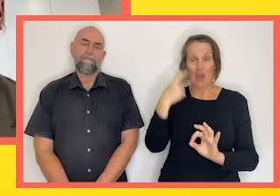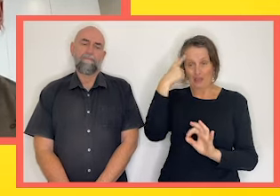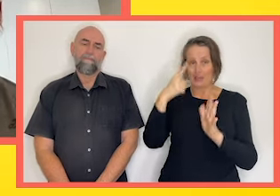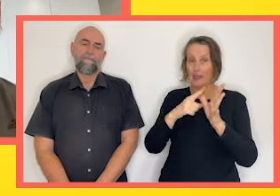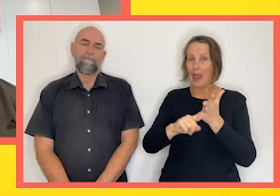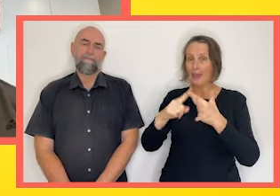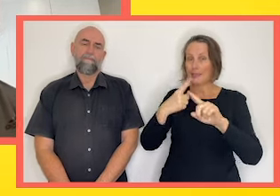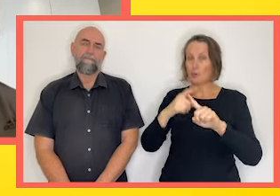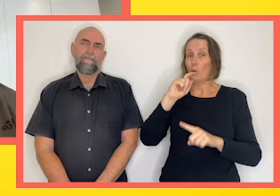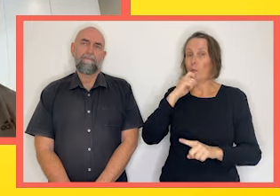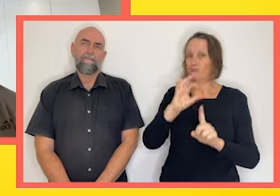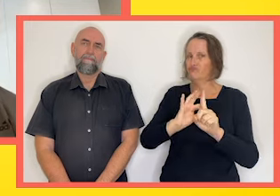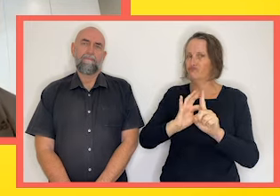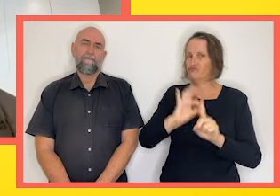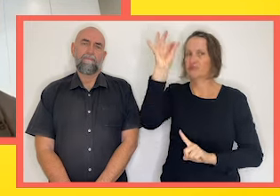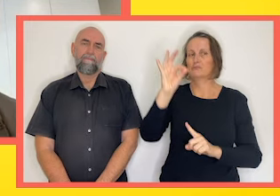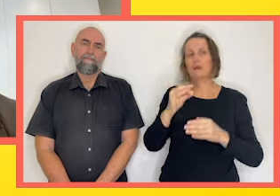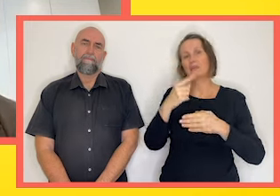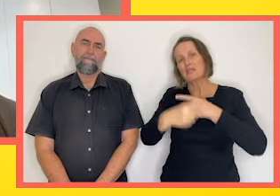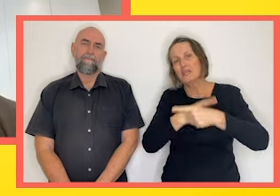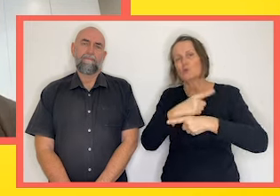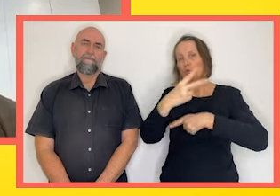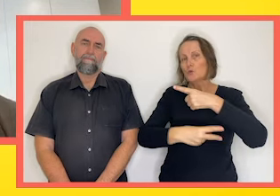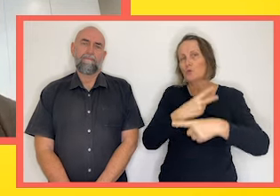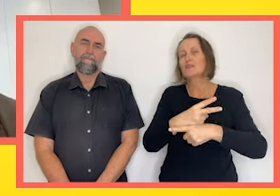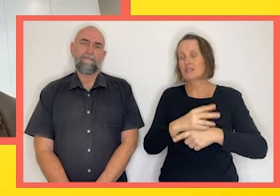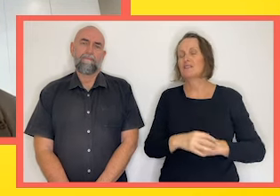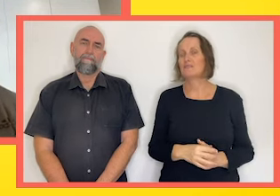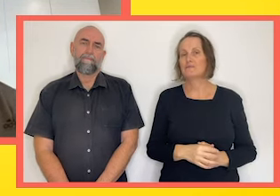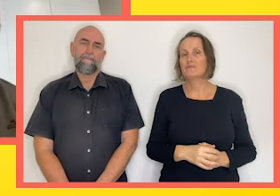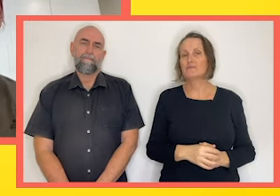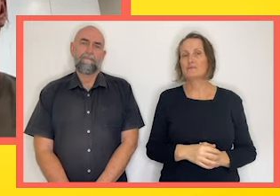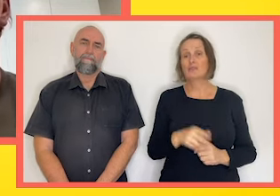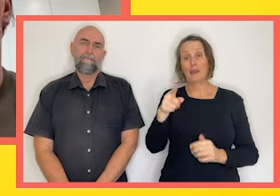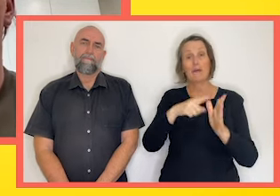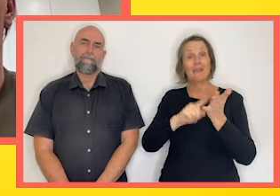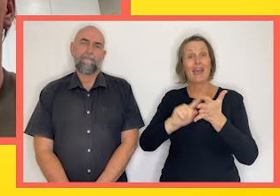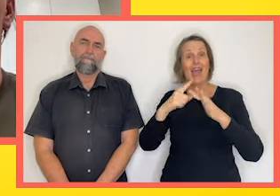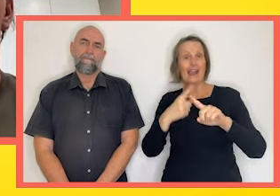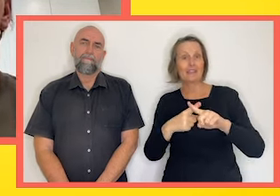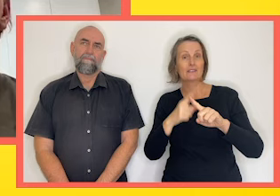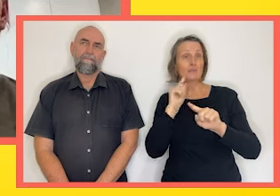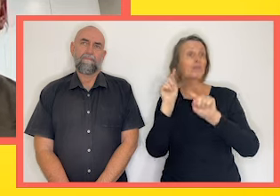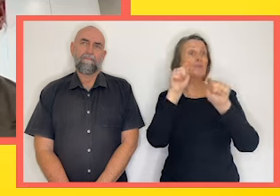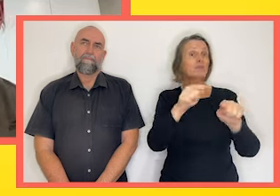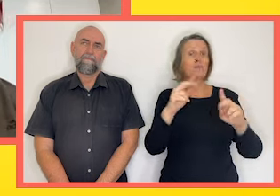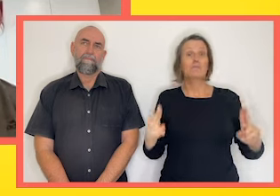think he's going to be an up-and-coming athlete in the next couple of years, and especially Paris next year, where he puts on a bit of muscle, gets a bit older